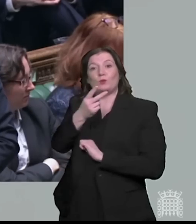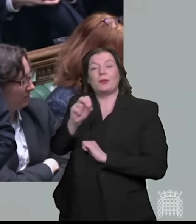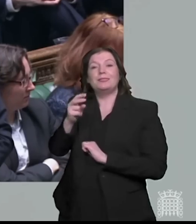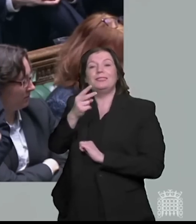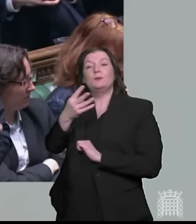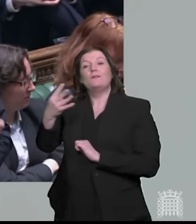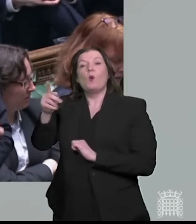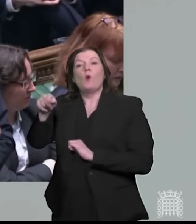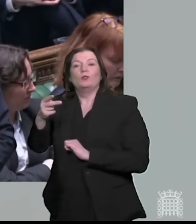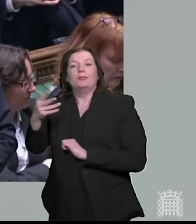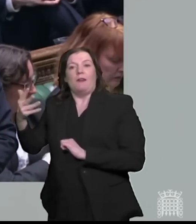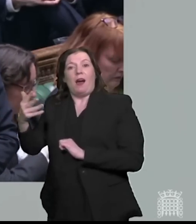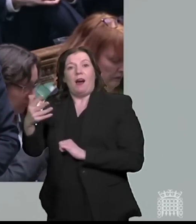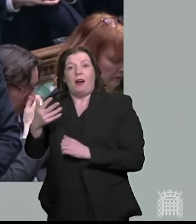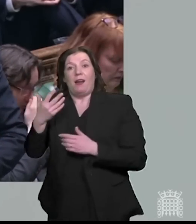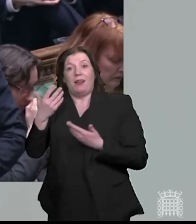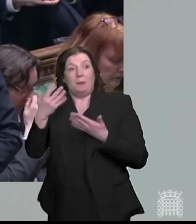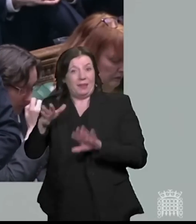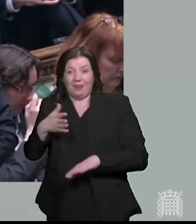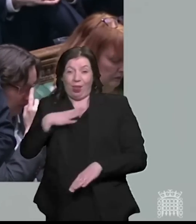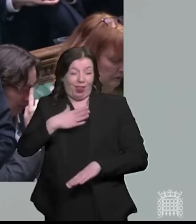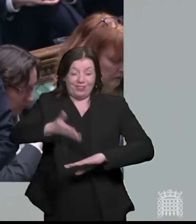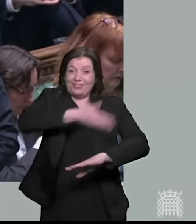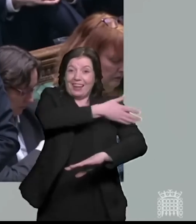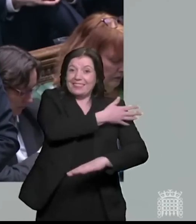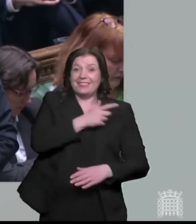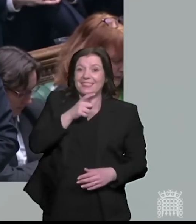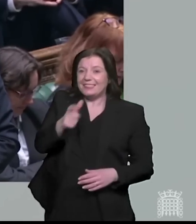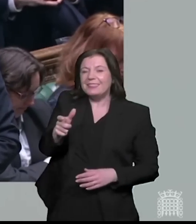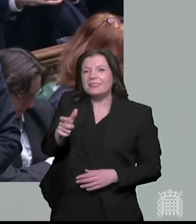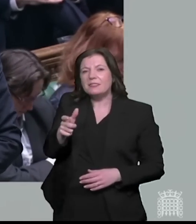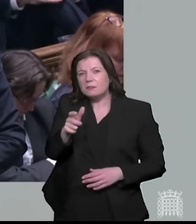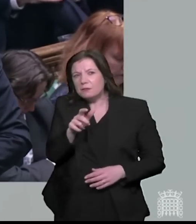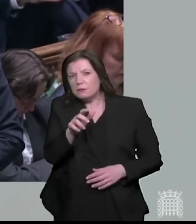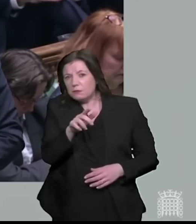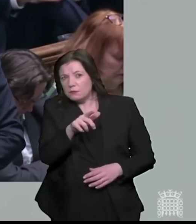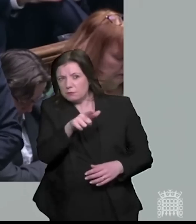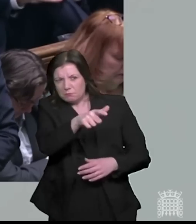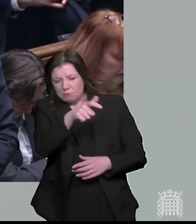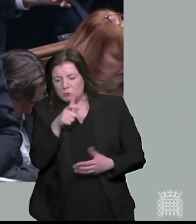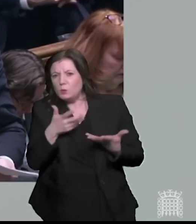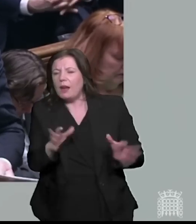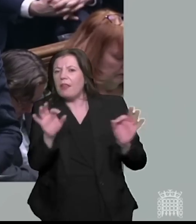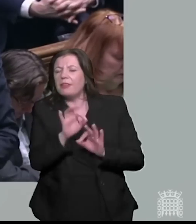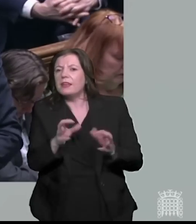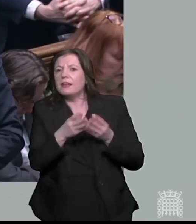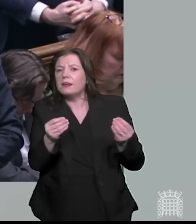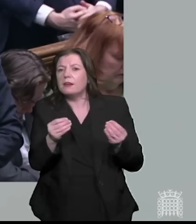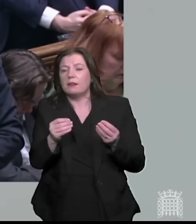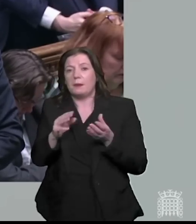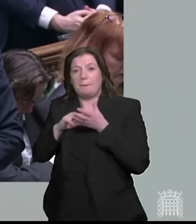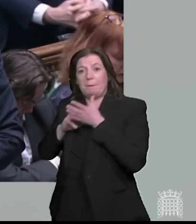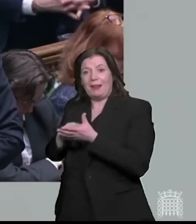24-25, announced 3 or 4 times before today, not mentioned today, but I'm assuming it's still on the table, as is the £1 million a